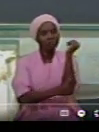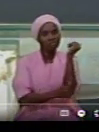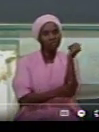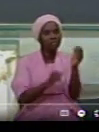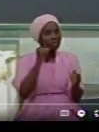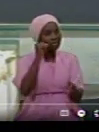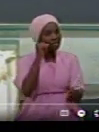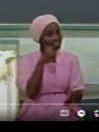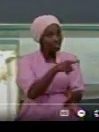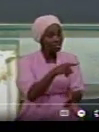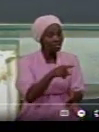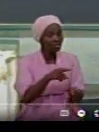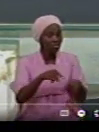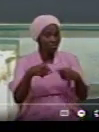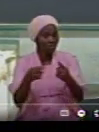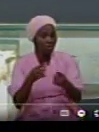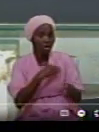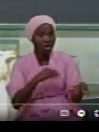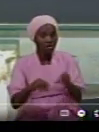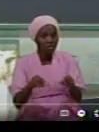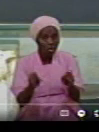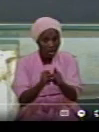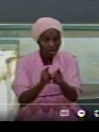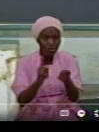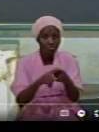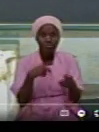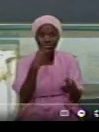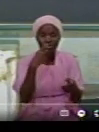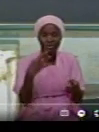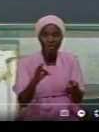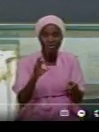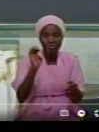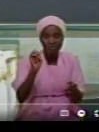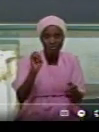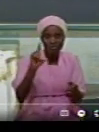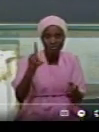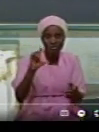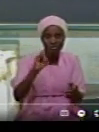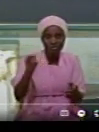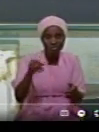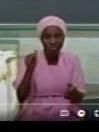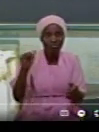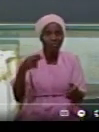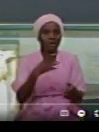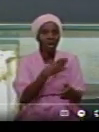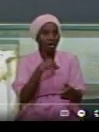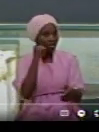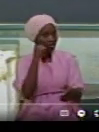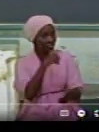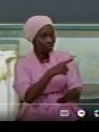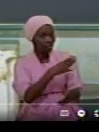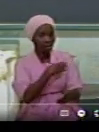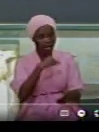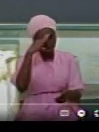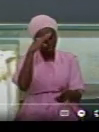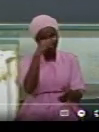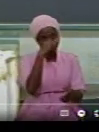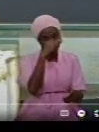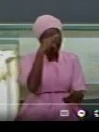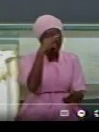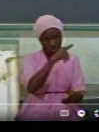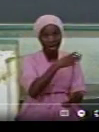to the saying of Elijah. And she and he and her house